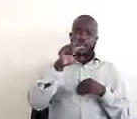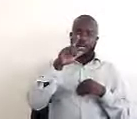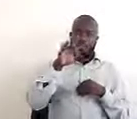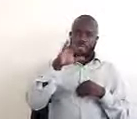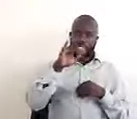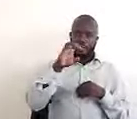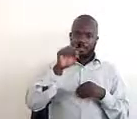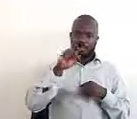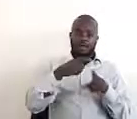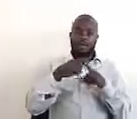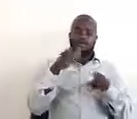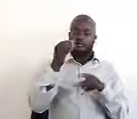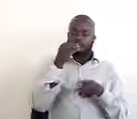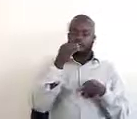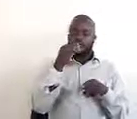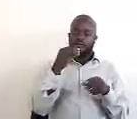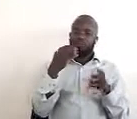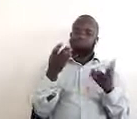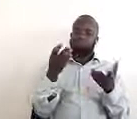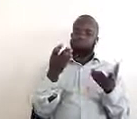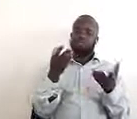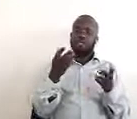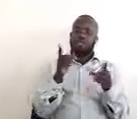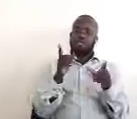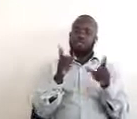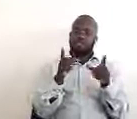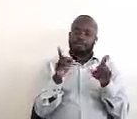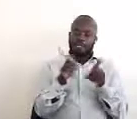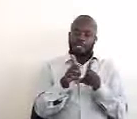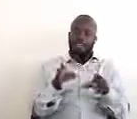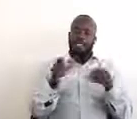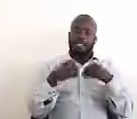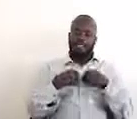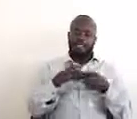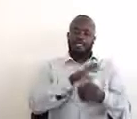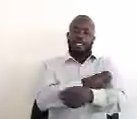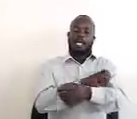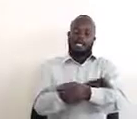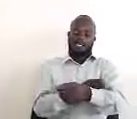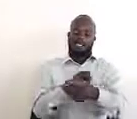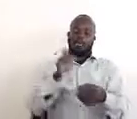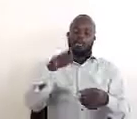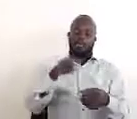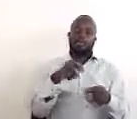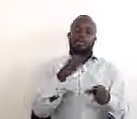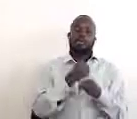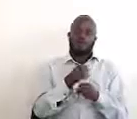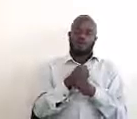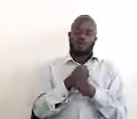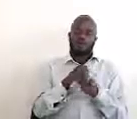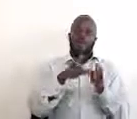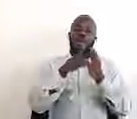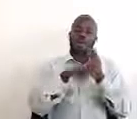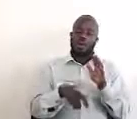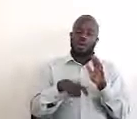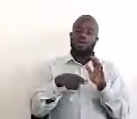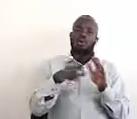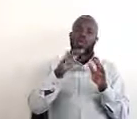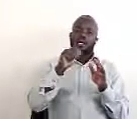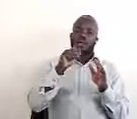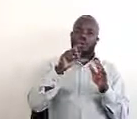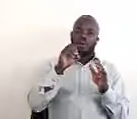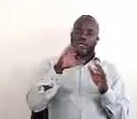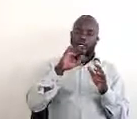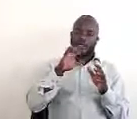those calories from the foods that we eat, and that gives us the energy we need to function. So low calorie might